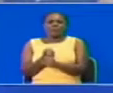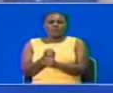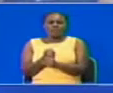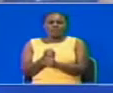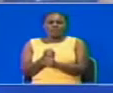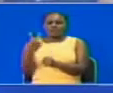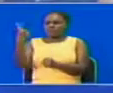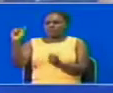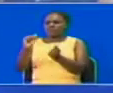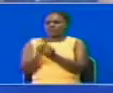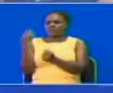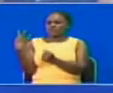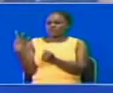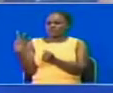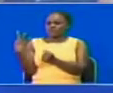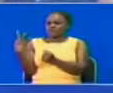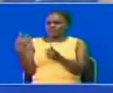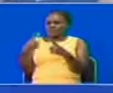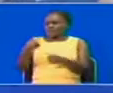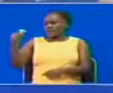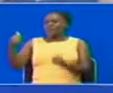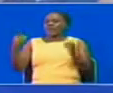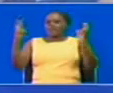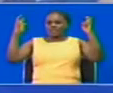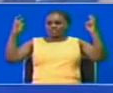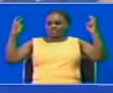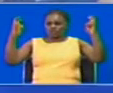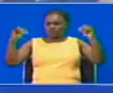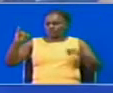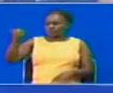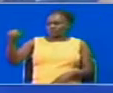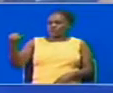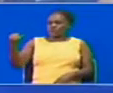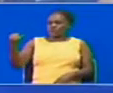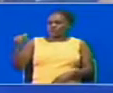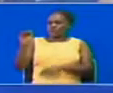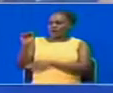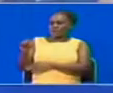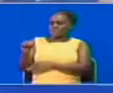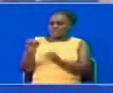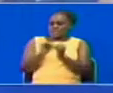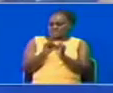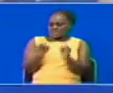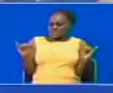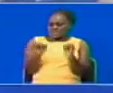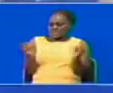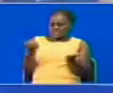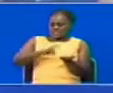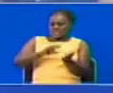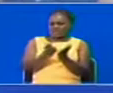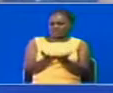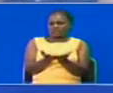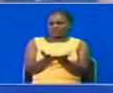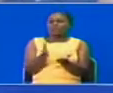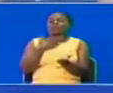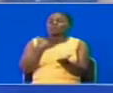did it in 2013 or not. But the other issue also that Jubilee raised was to do with the the cleanup of the voter register. They are also keen to